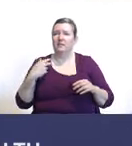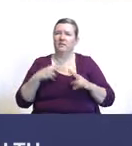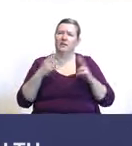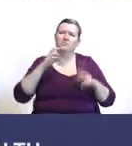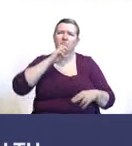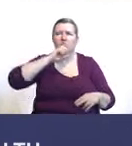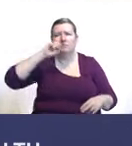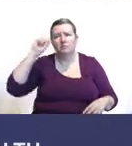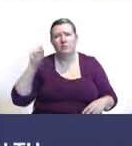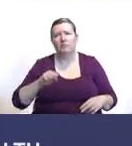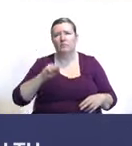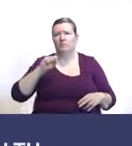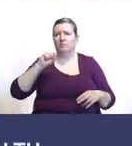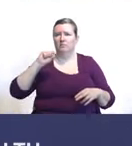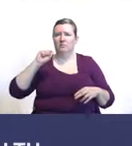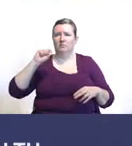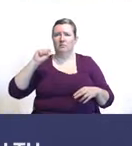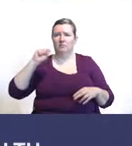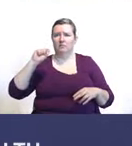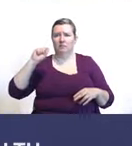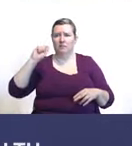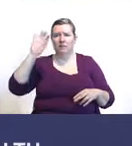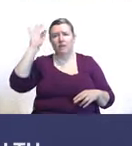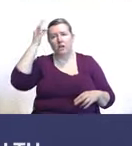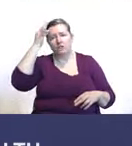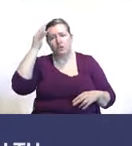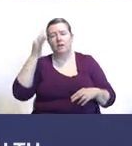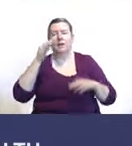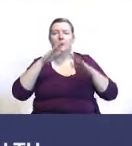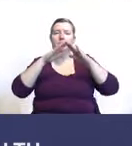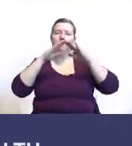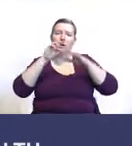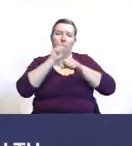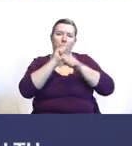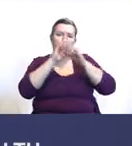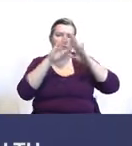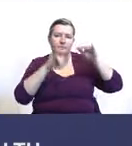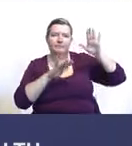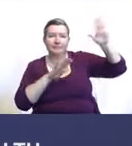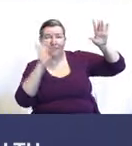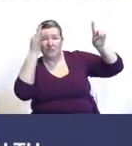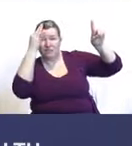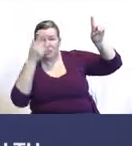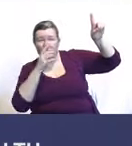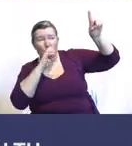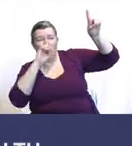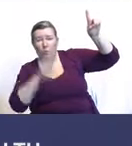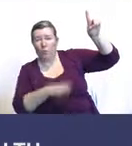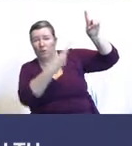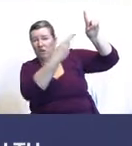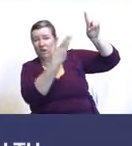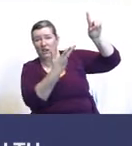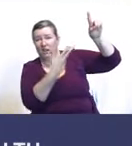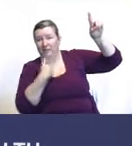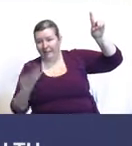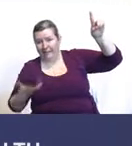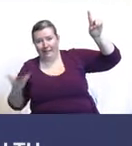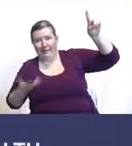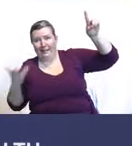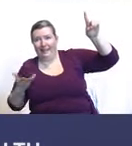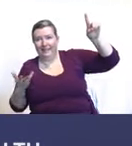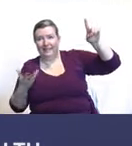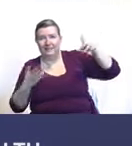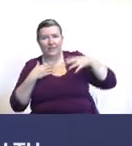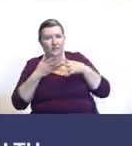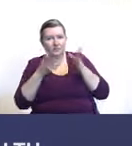unemployment benefits system, technology system. In that same budget meeting we had this morning, we talked about